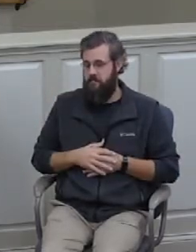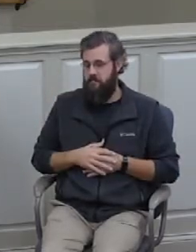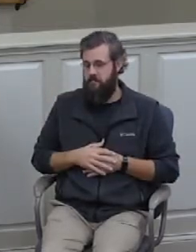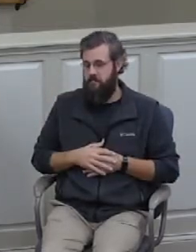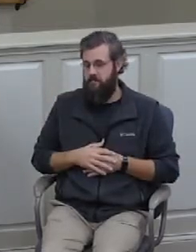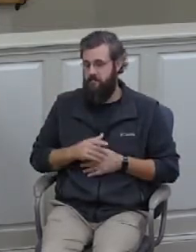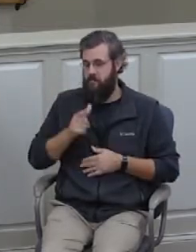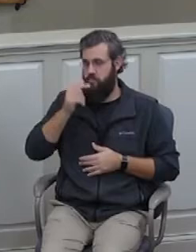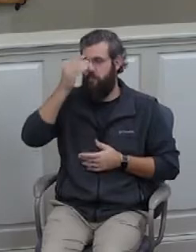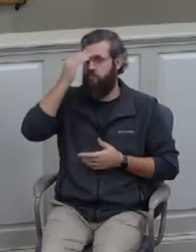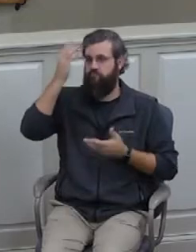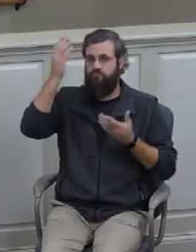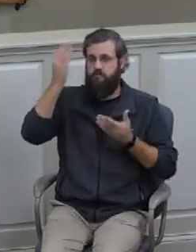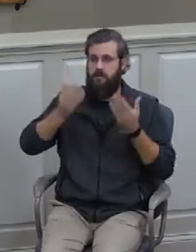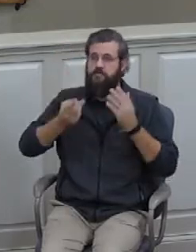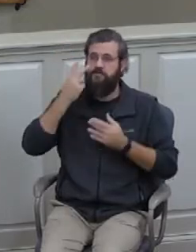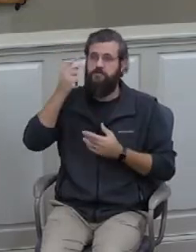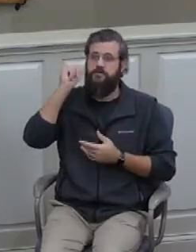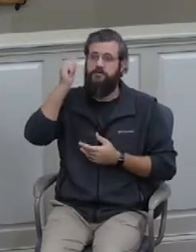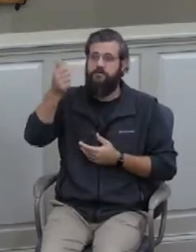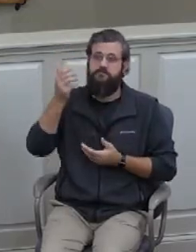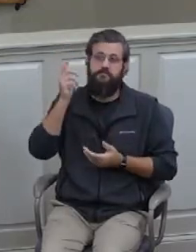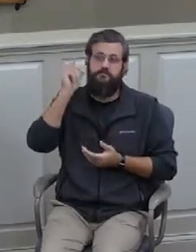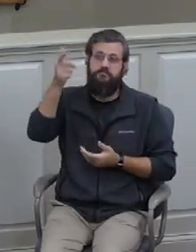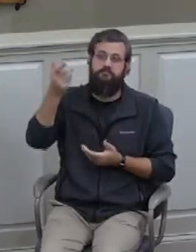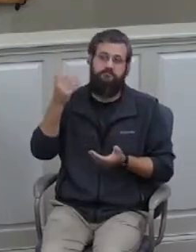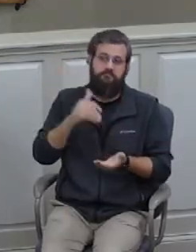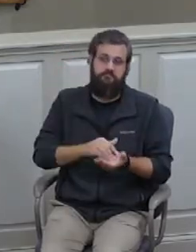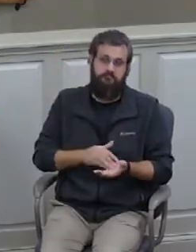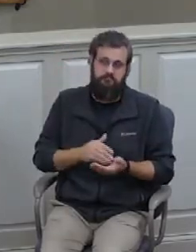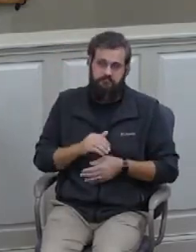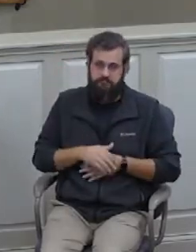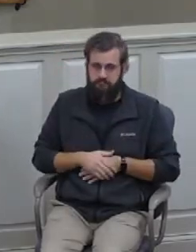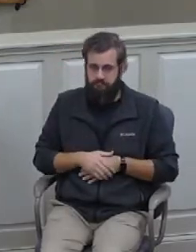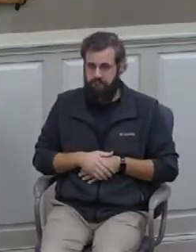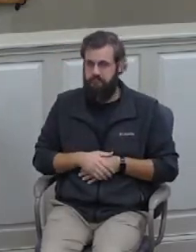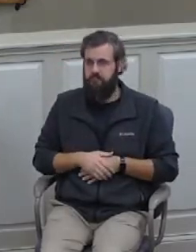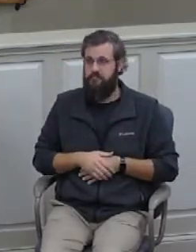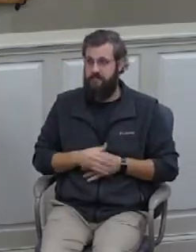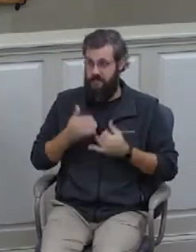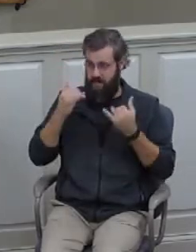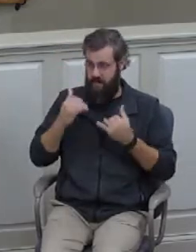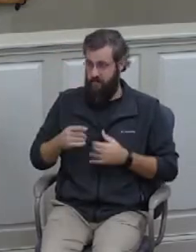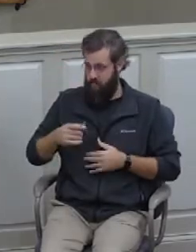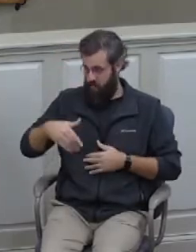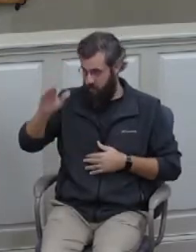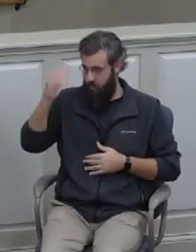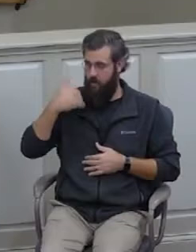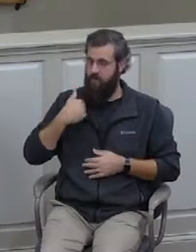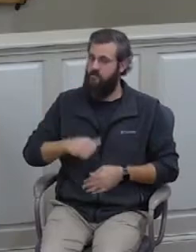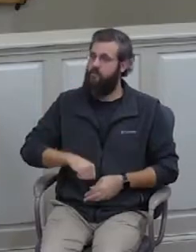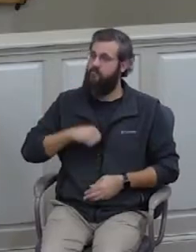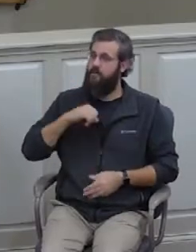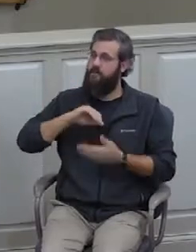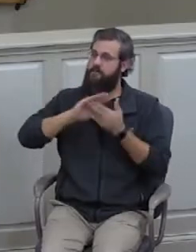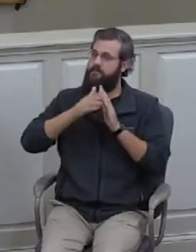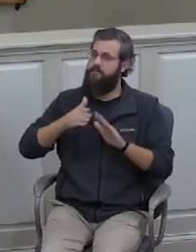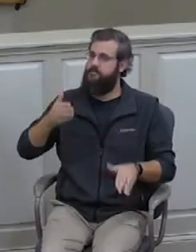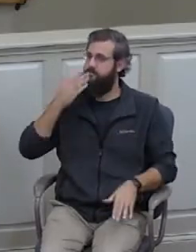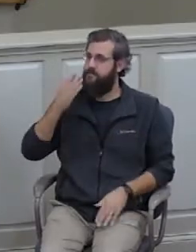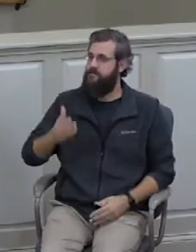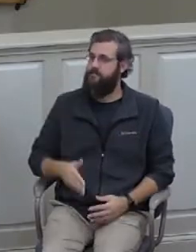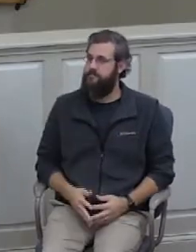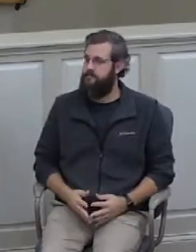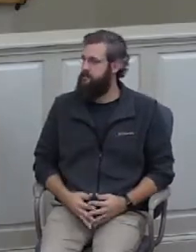And who knows, we may see you again sometime. But may you go now with pride and peace. Thank you. Thank you.